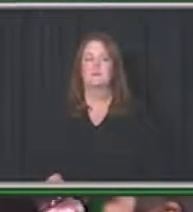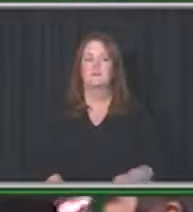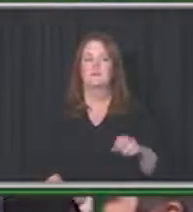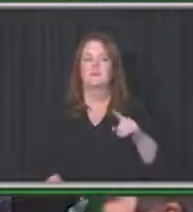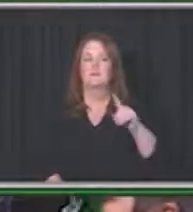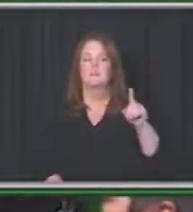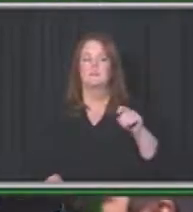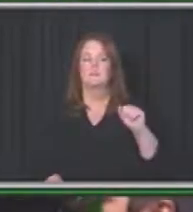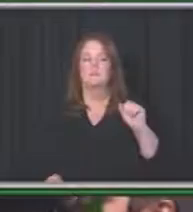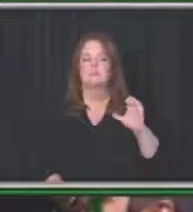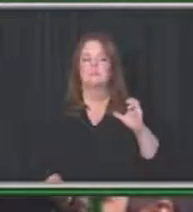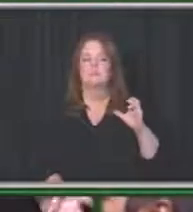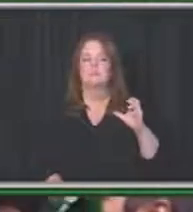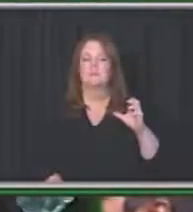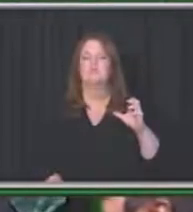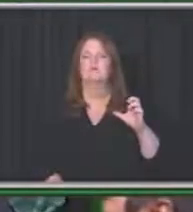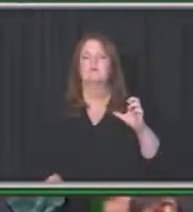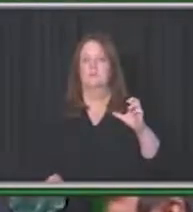Zorik Hakupian.